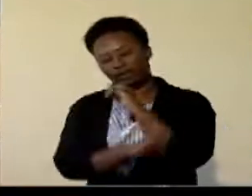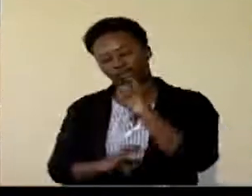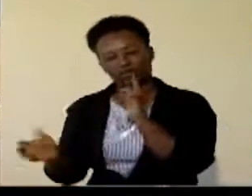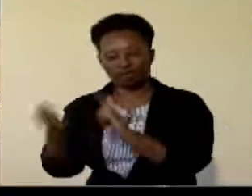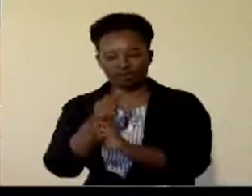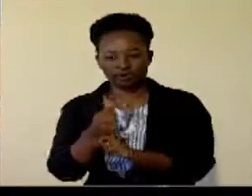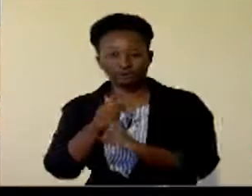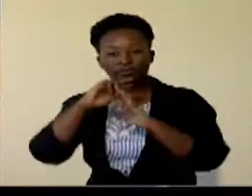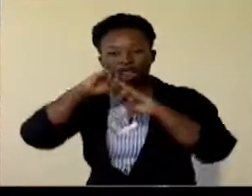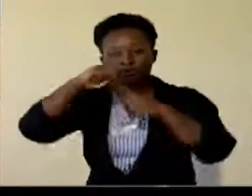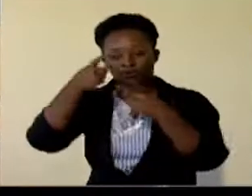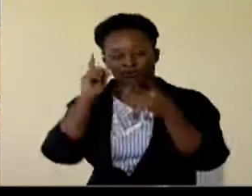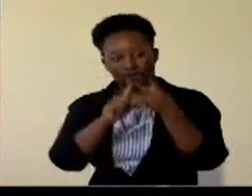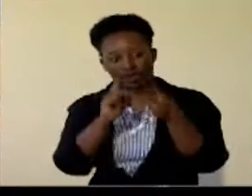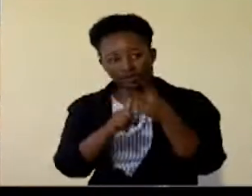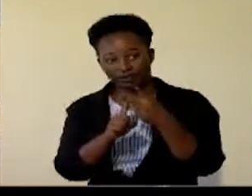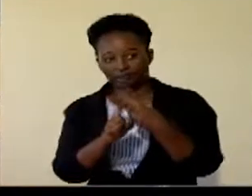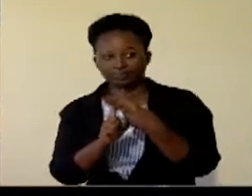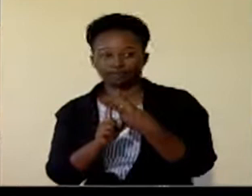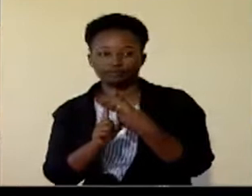is encouraging liberalization.